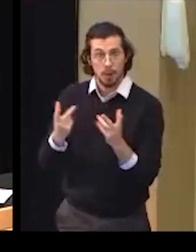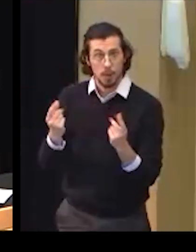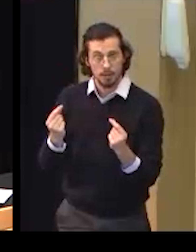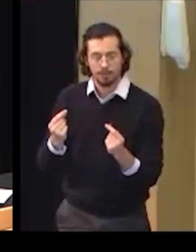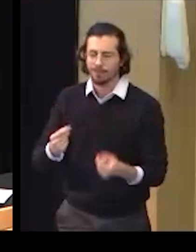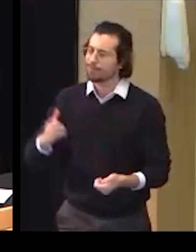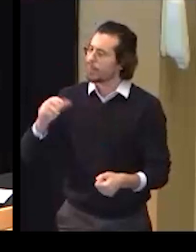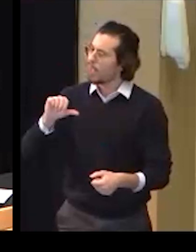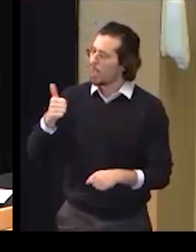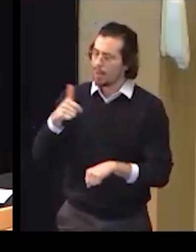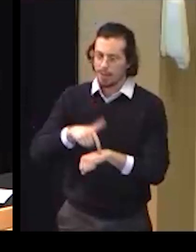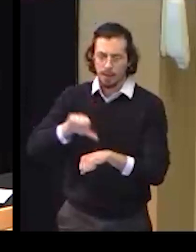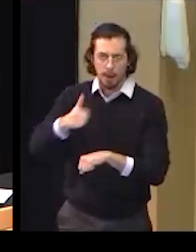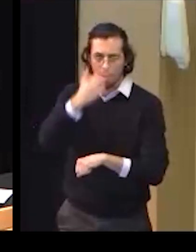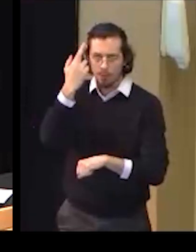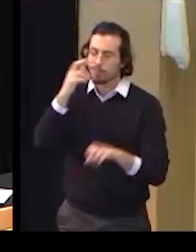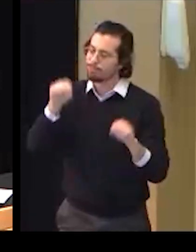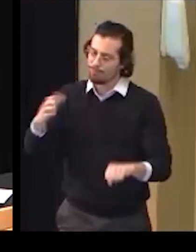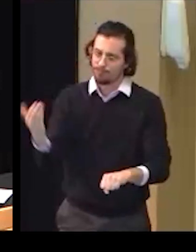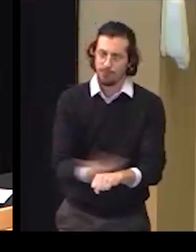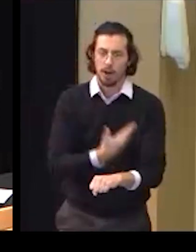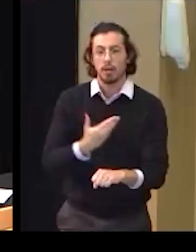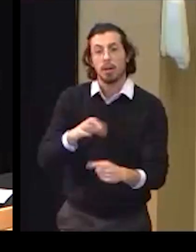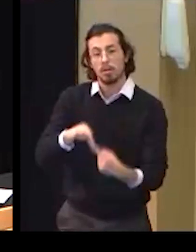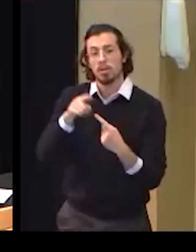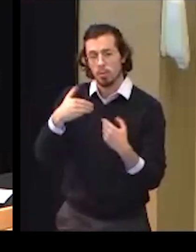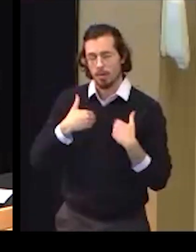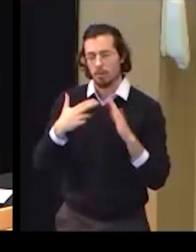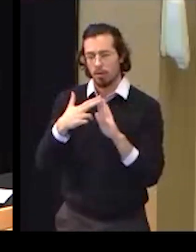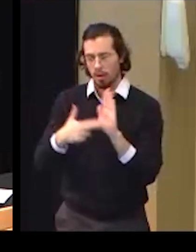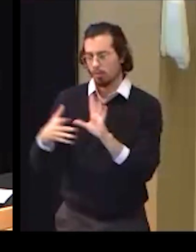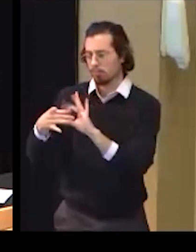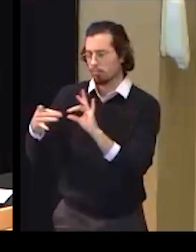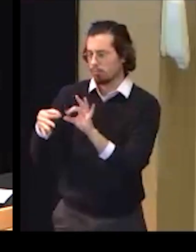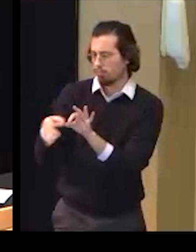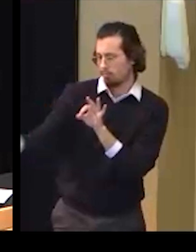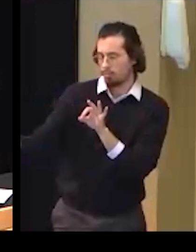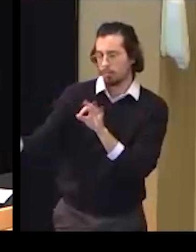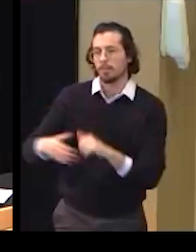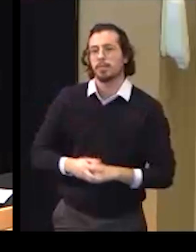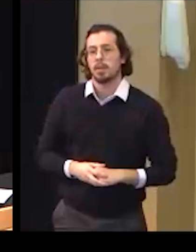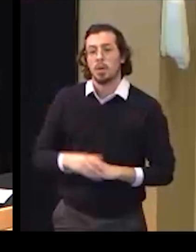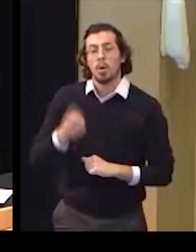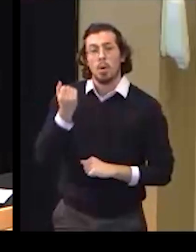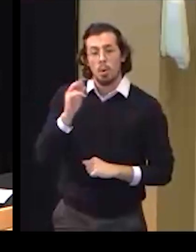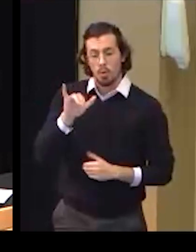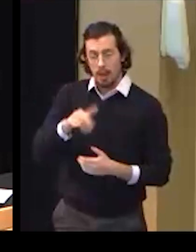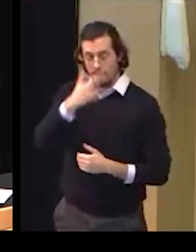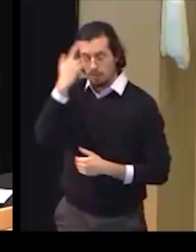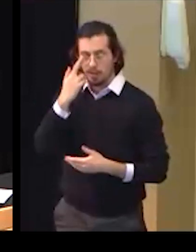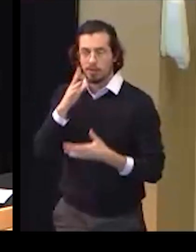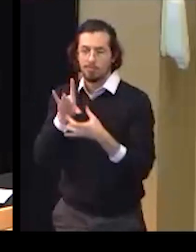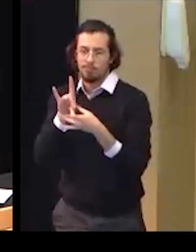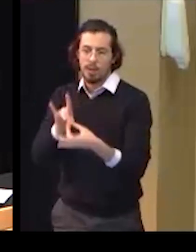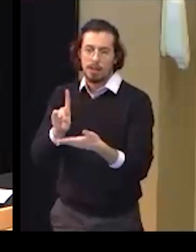fired anytime for any reason, unless you have an employment contract that provides otherwise, or unless that reason is discriminatory